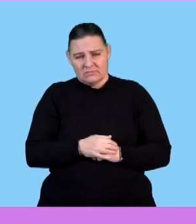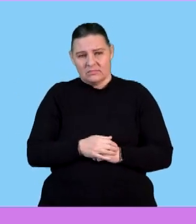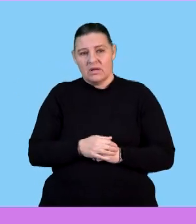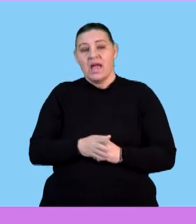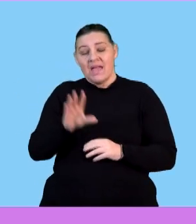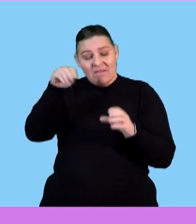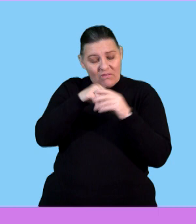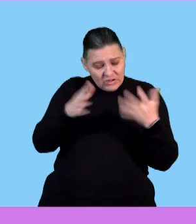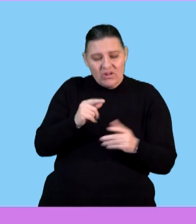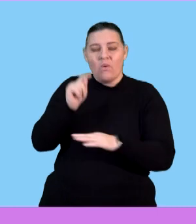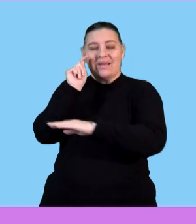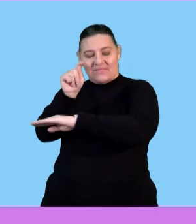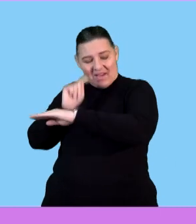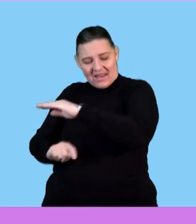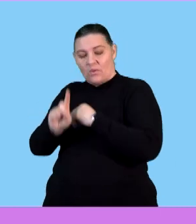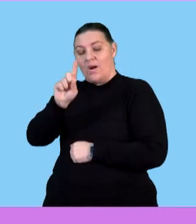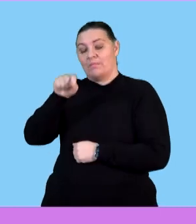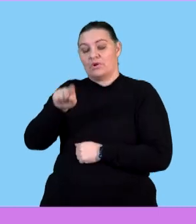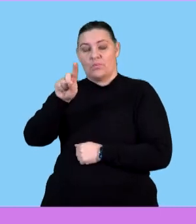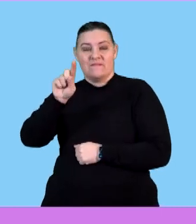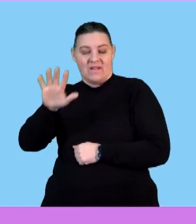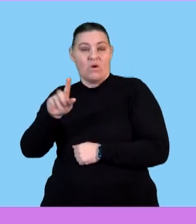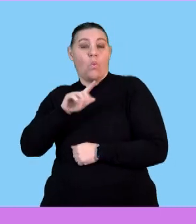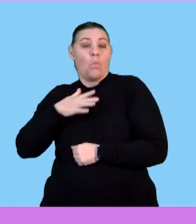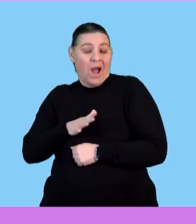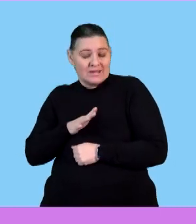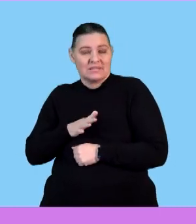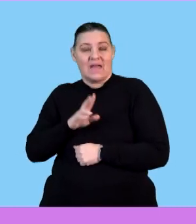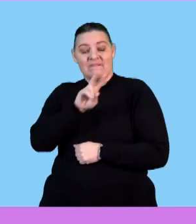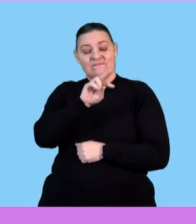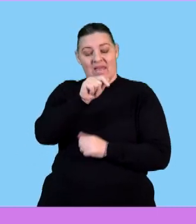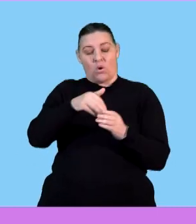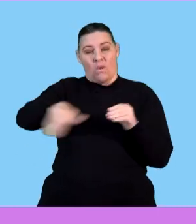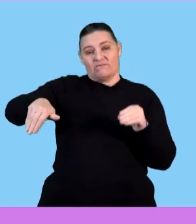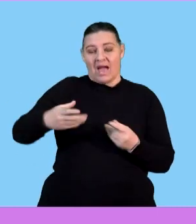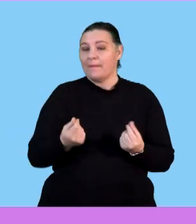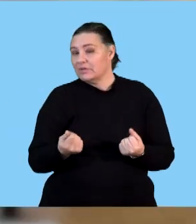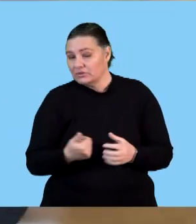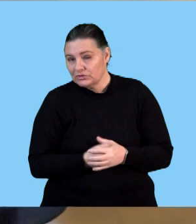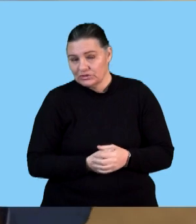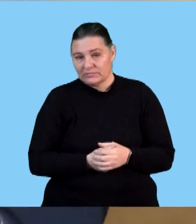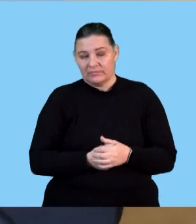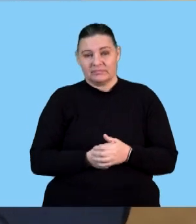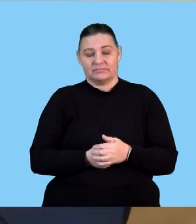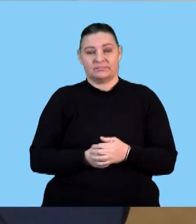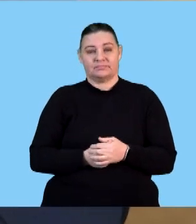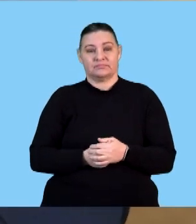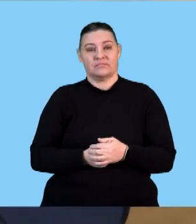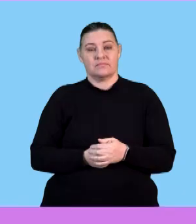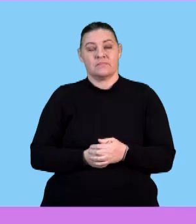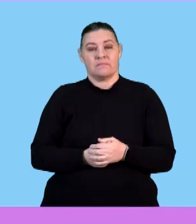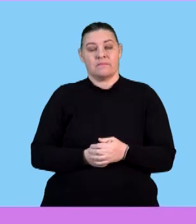price includes VAT. We divide by 1,15 to get the price excluding VAT, and vice versa.